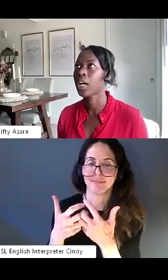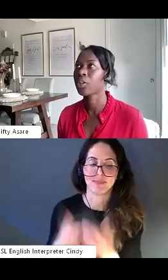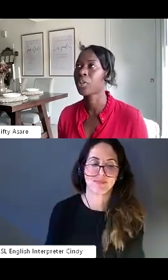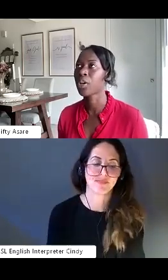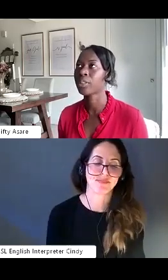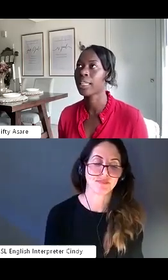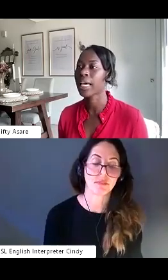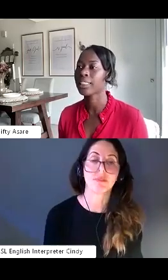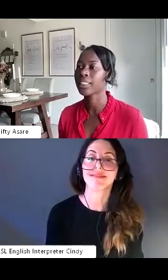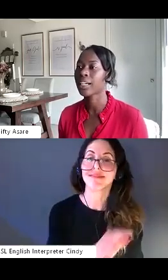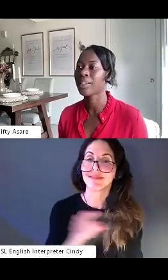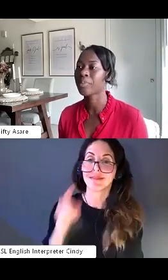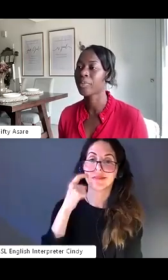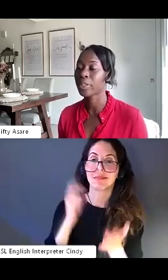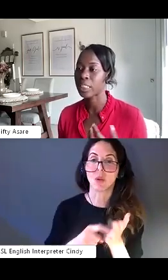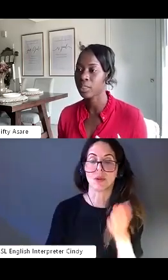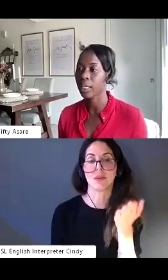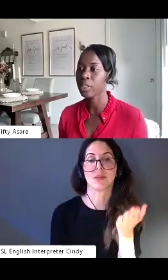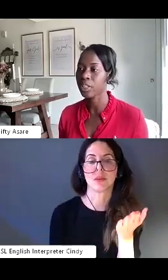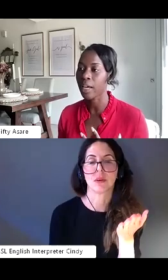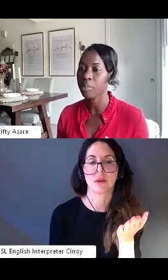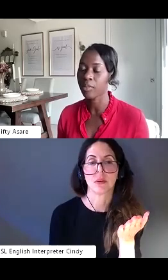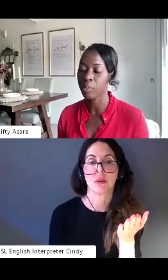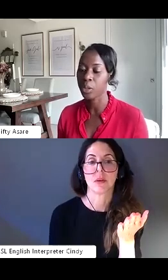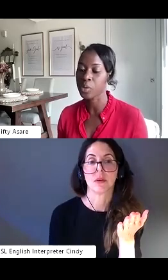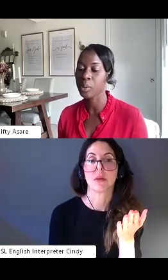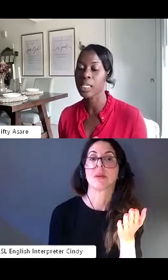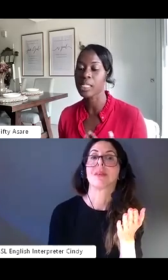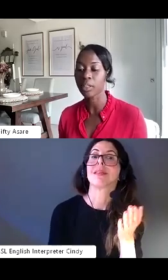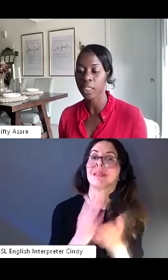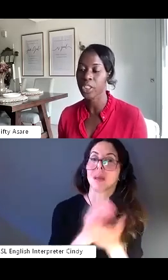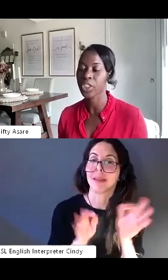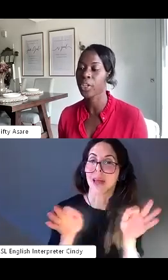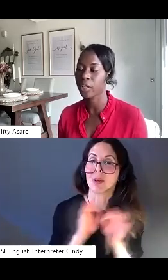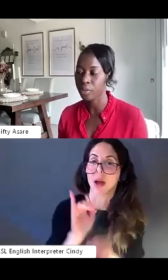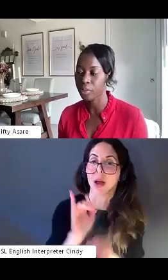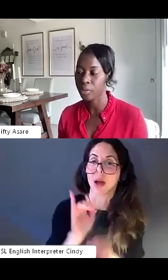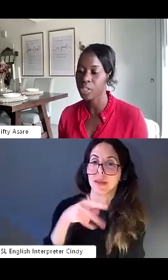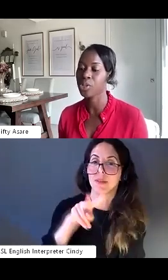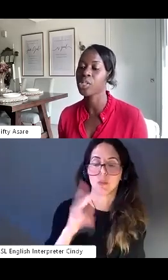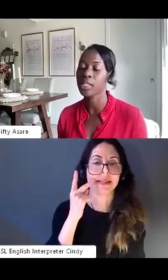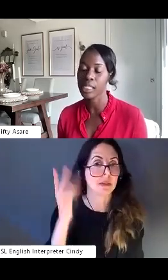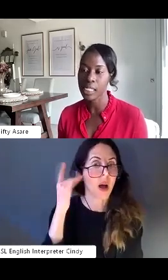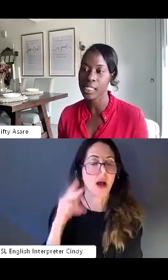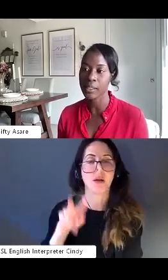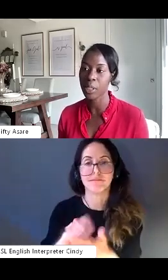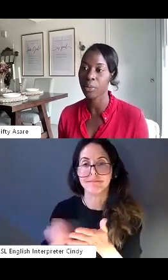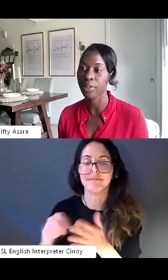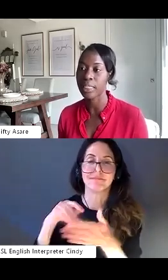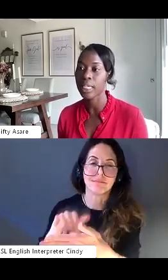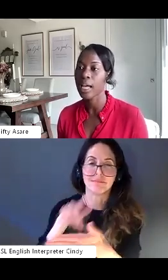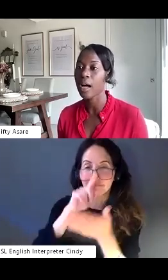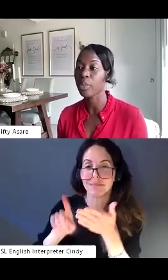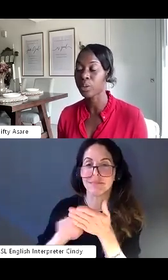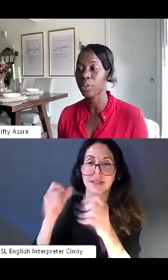And you'll note that there is still language of IPV being used because in the literature, in research, in the statistics being